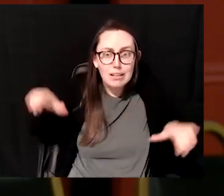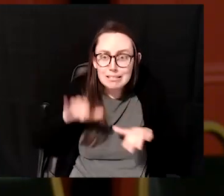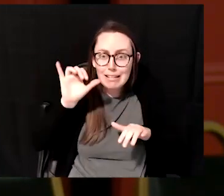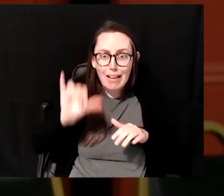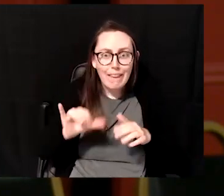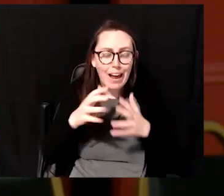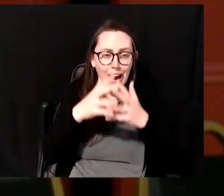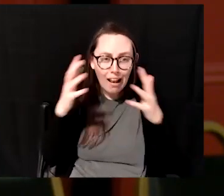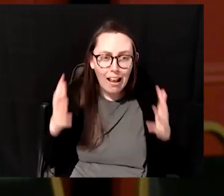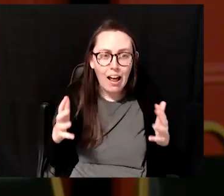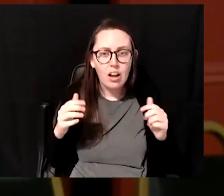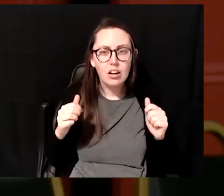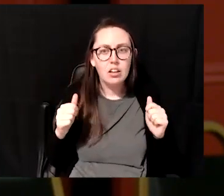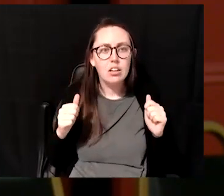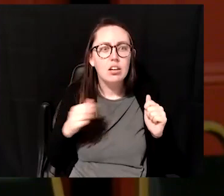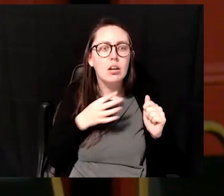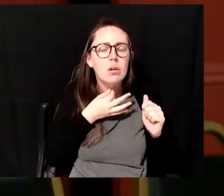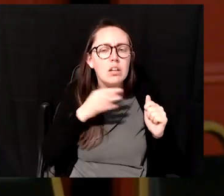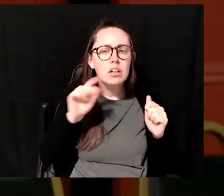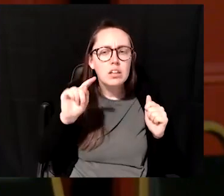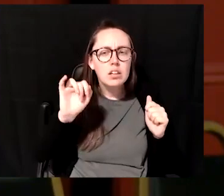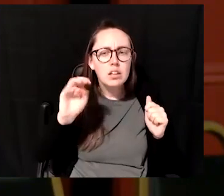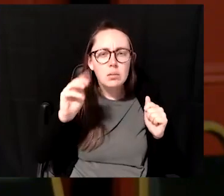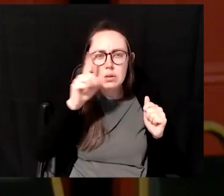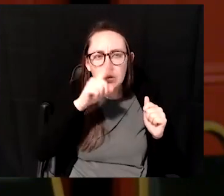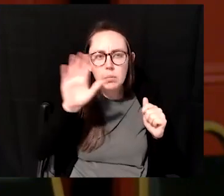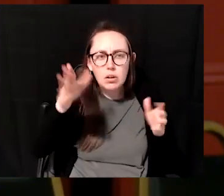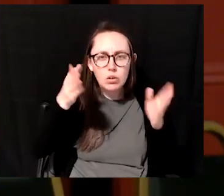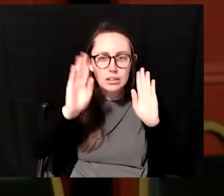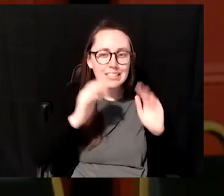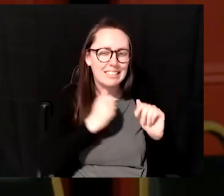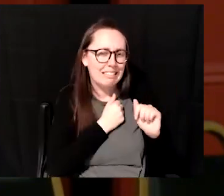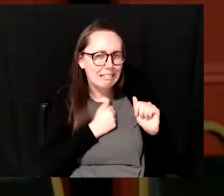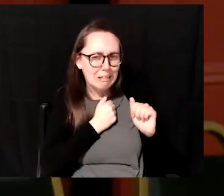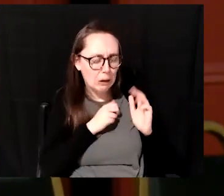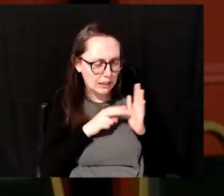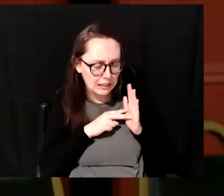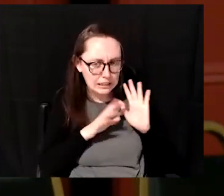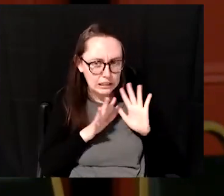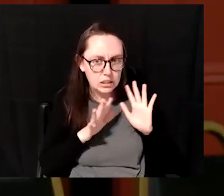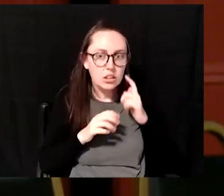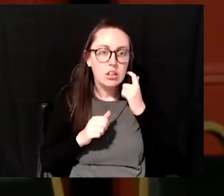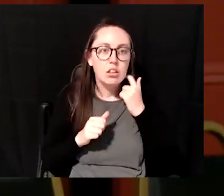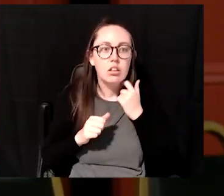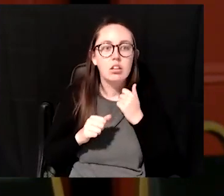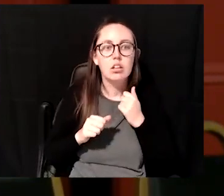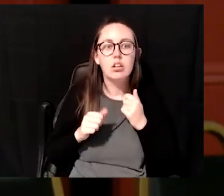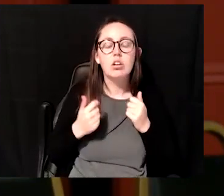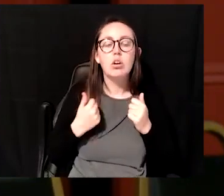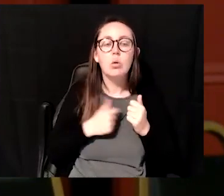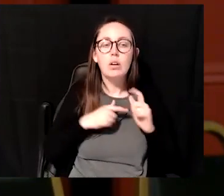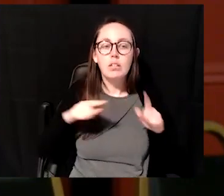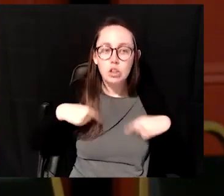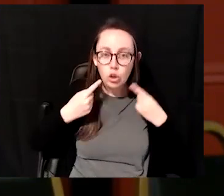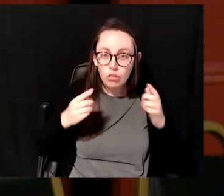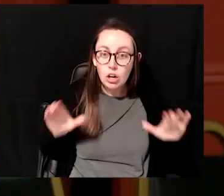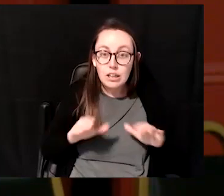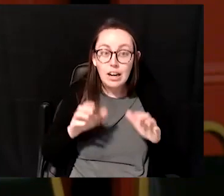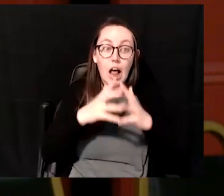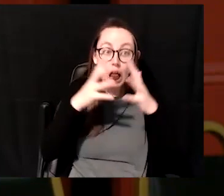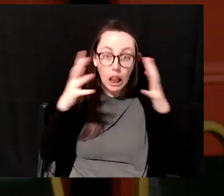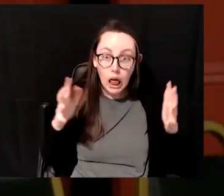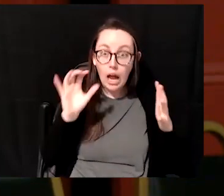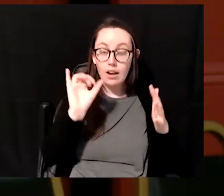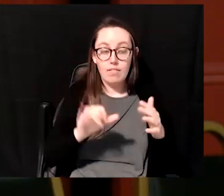wondering Tim if you'd be willing to give me your attention thank you so much um we've done a lot of that through the solicitation in select board